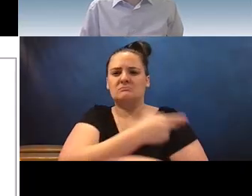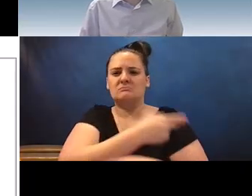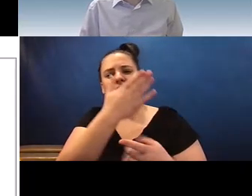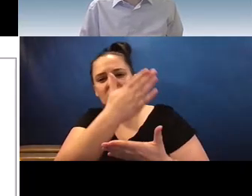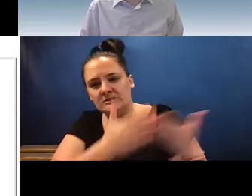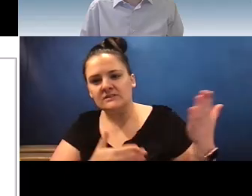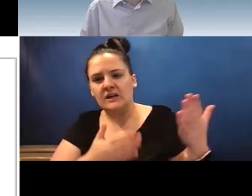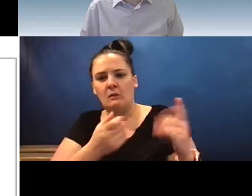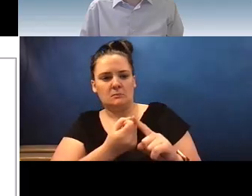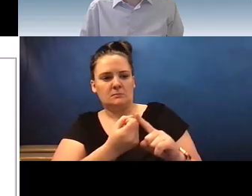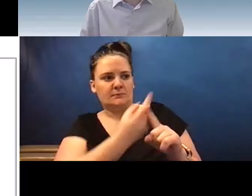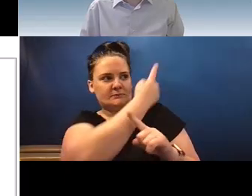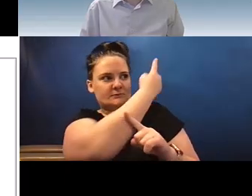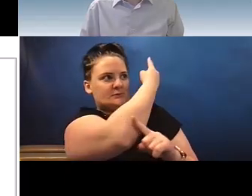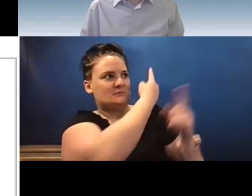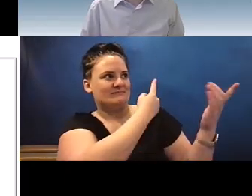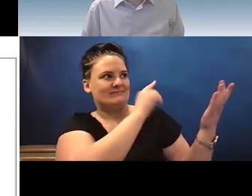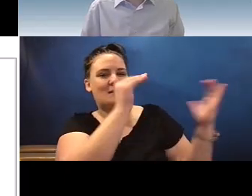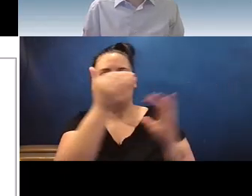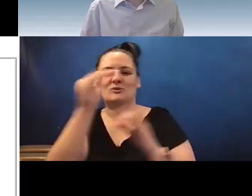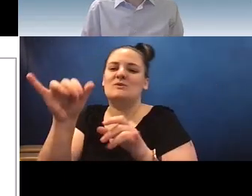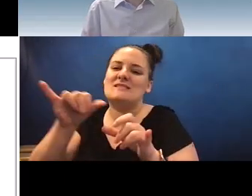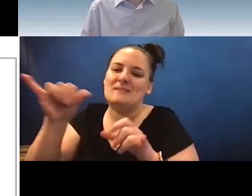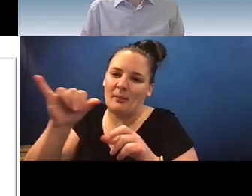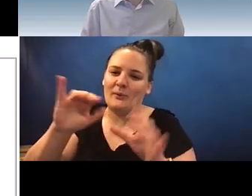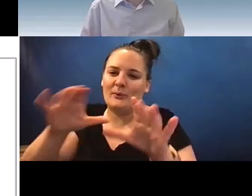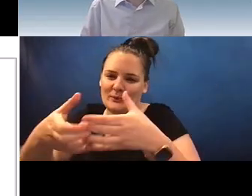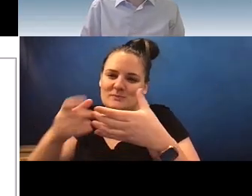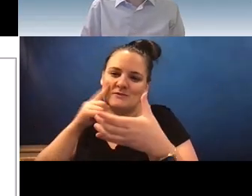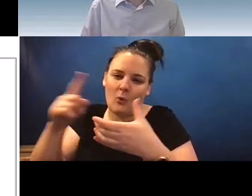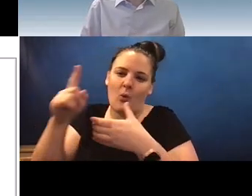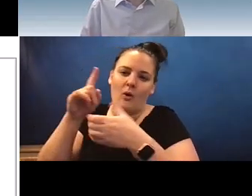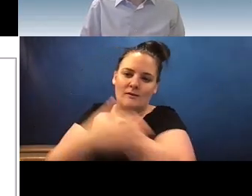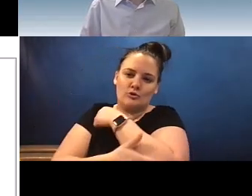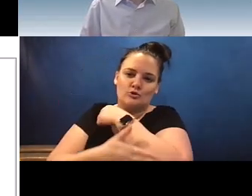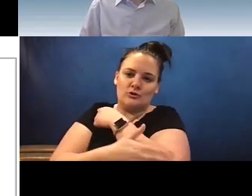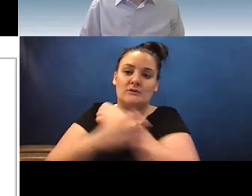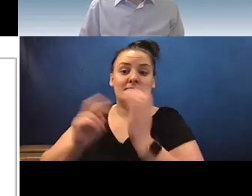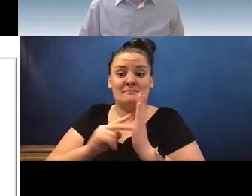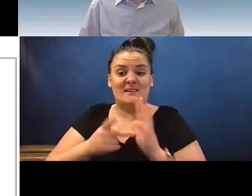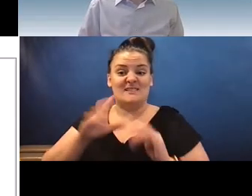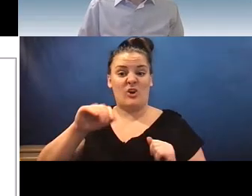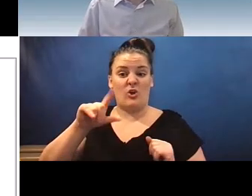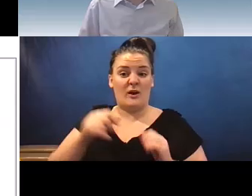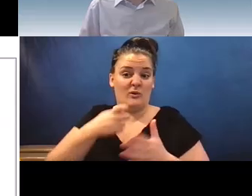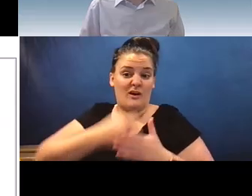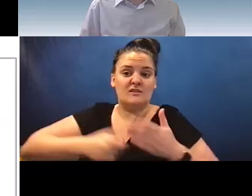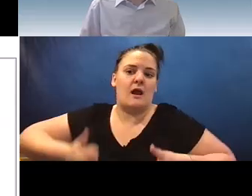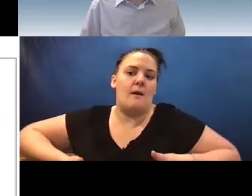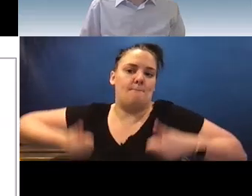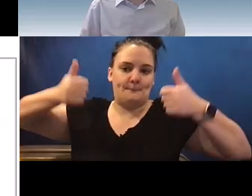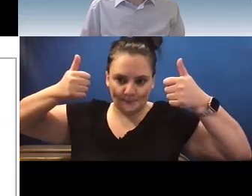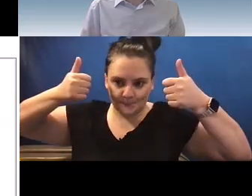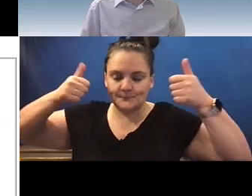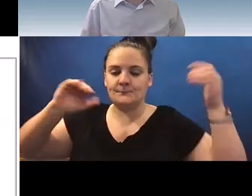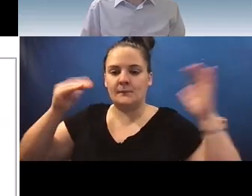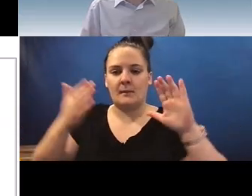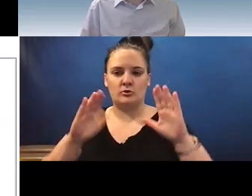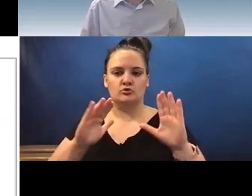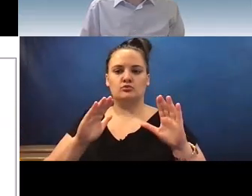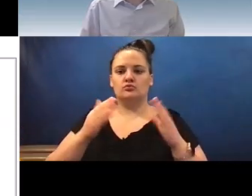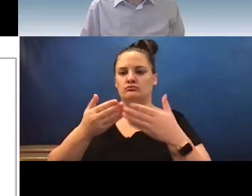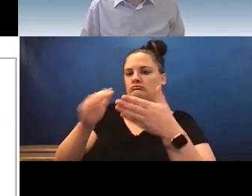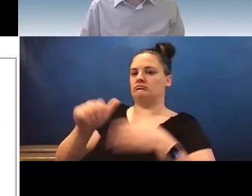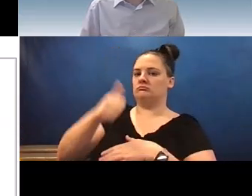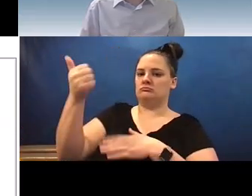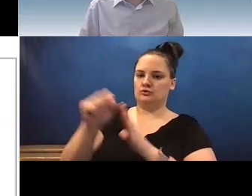similar peer groups across the nation, driving Colorado prices up overall. The scatter plot on the right displays the percent above the